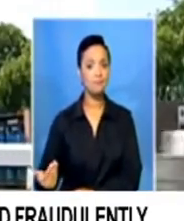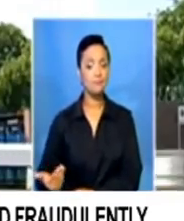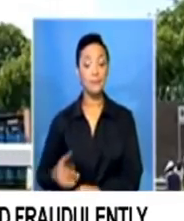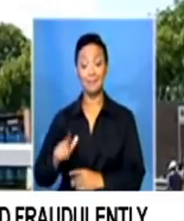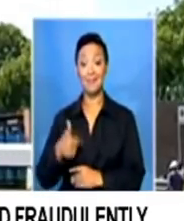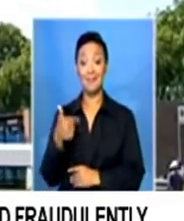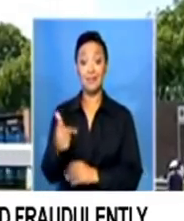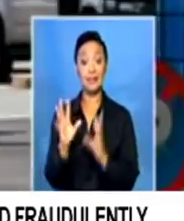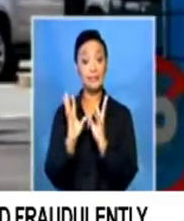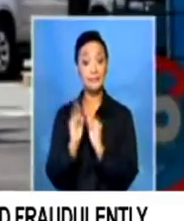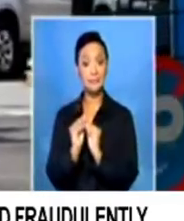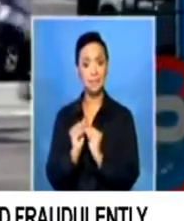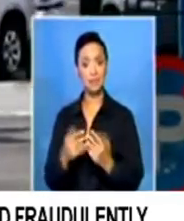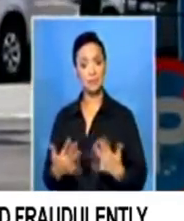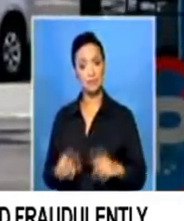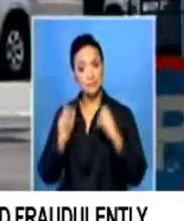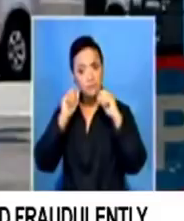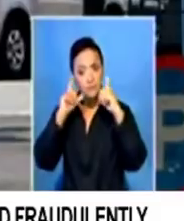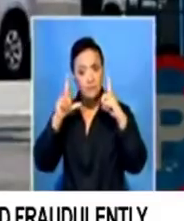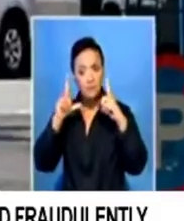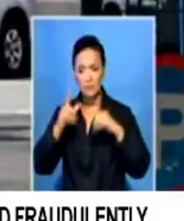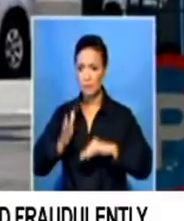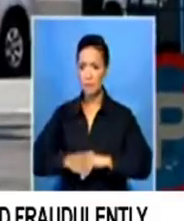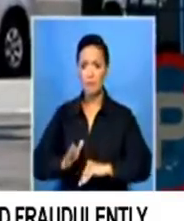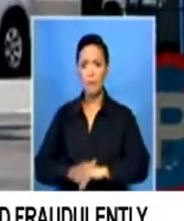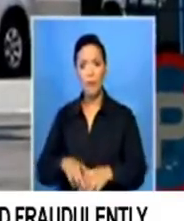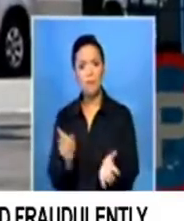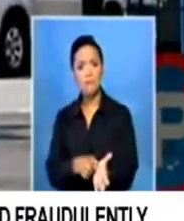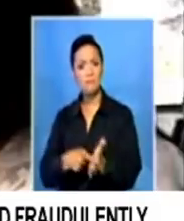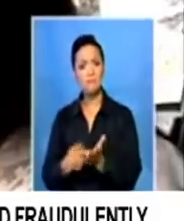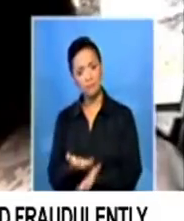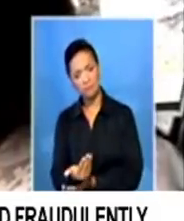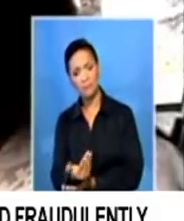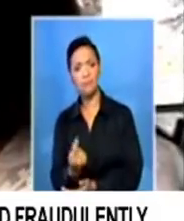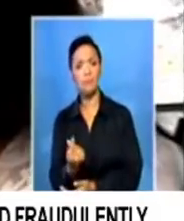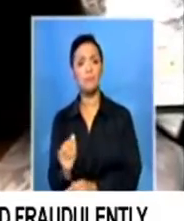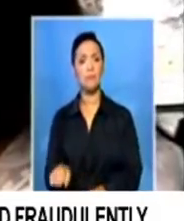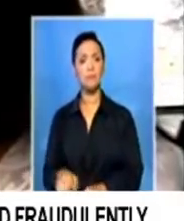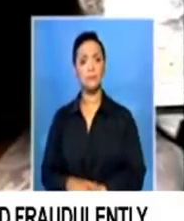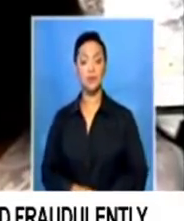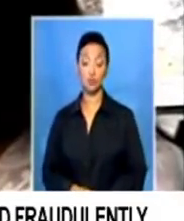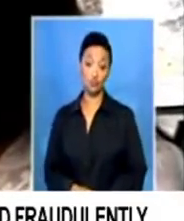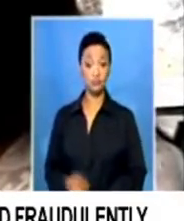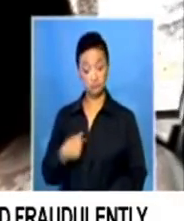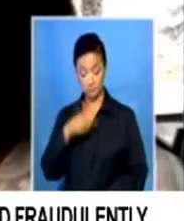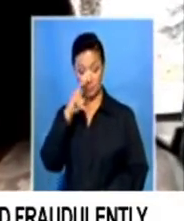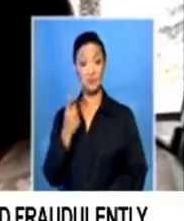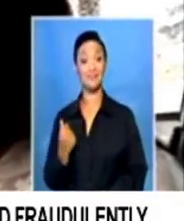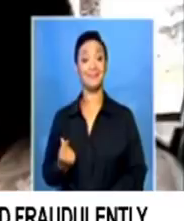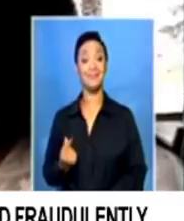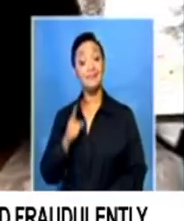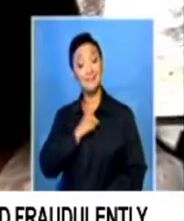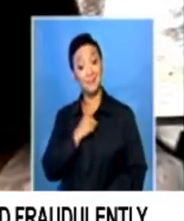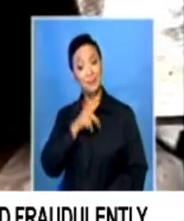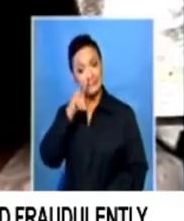Unit to also get into the space and do investigations together with us so that we are able to bring this thing under control.